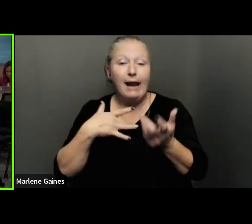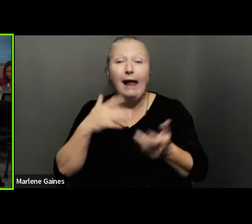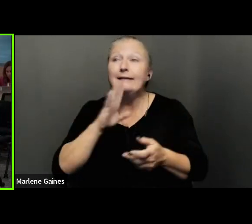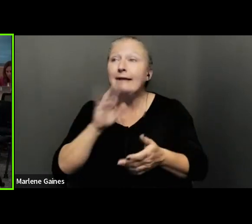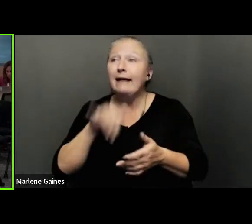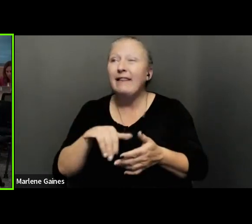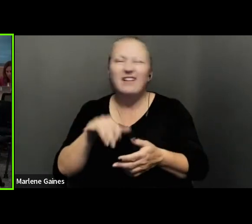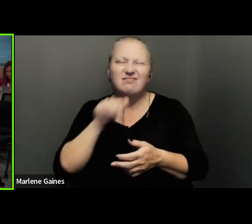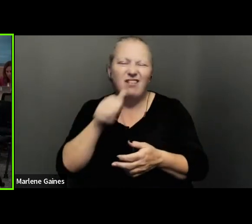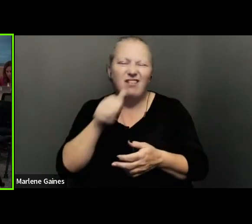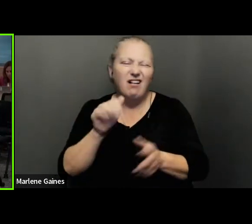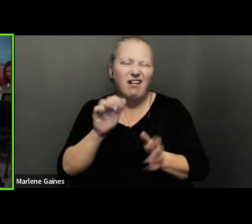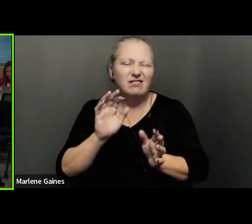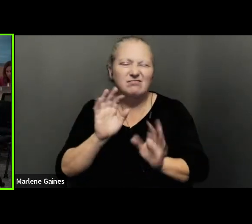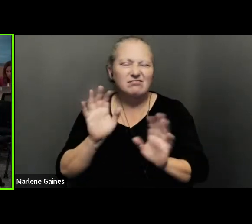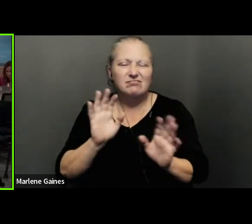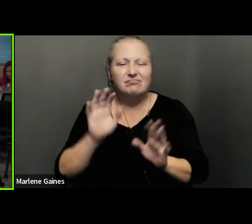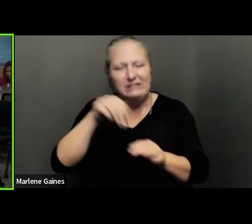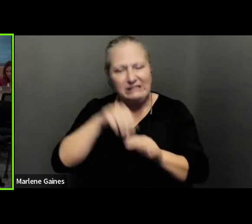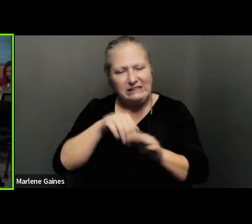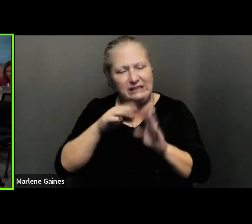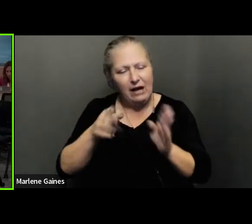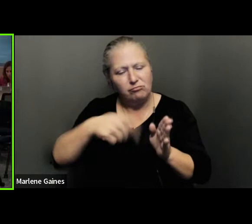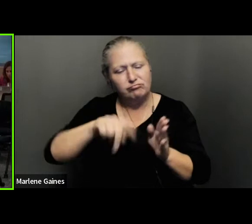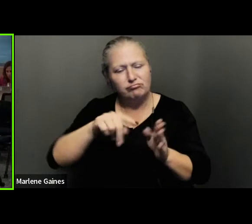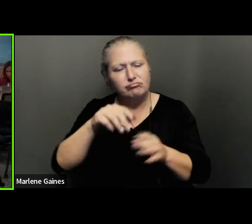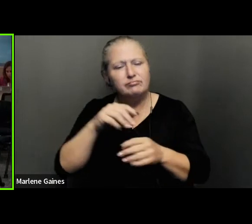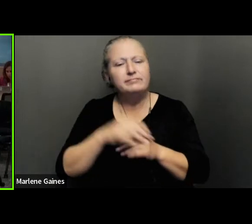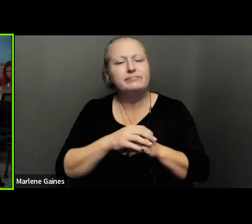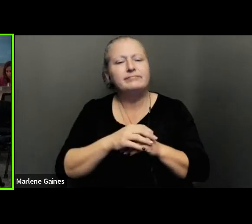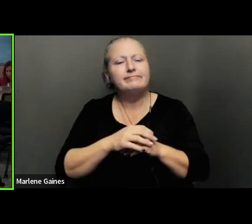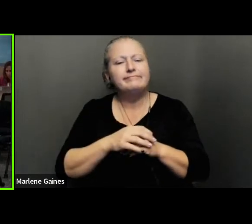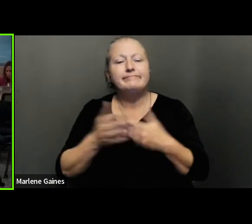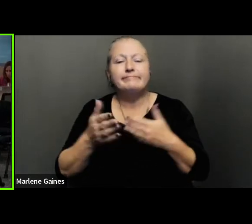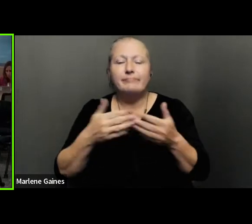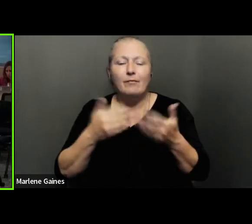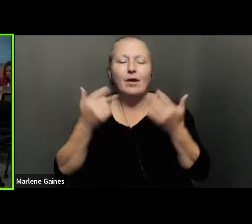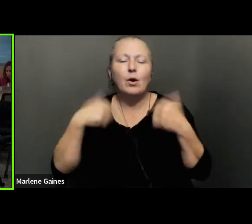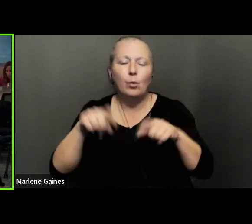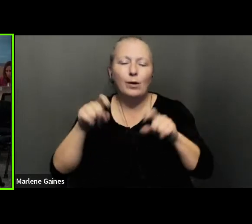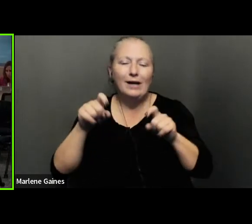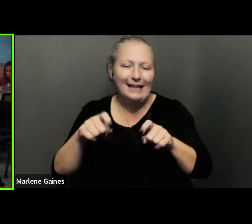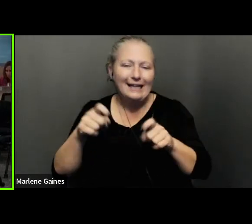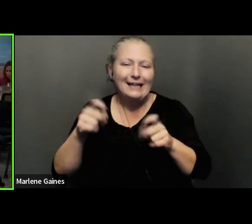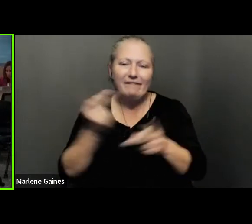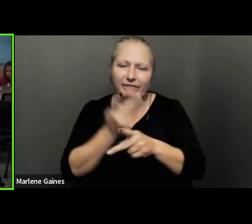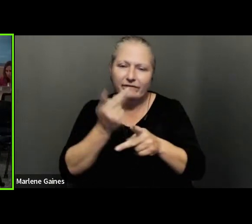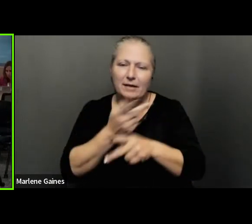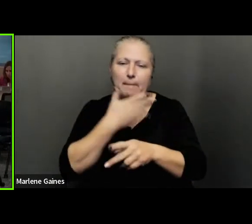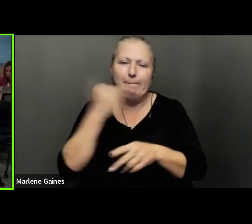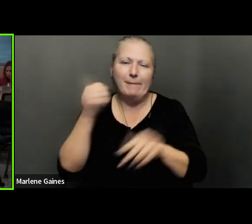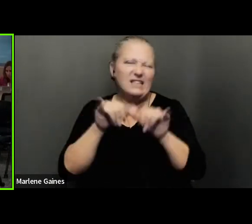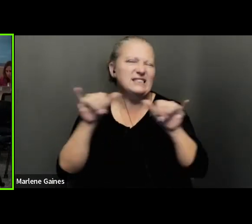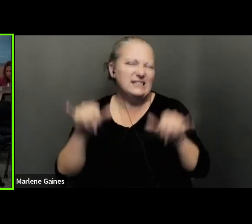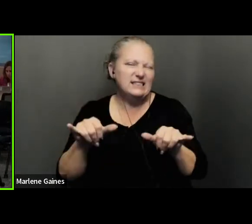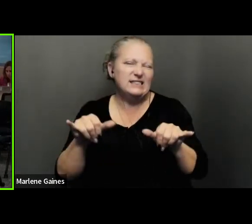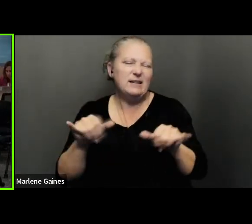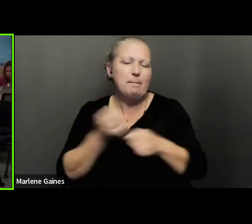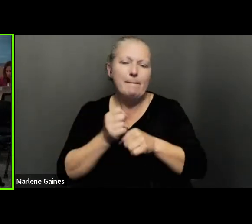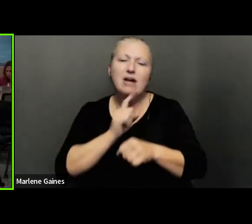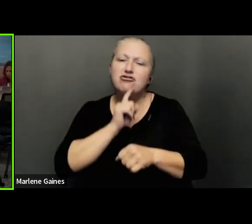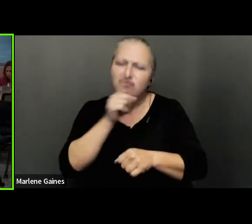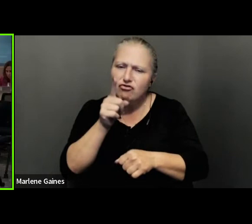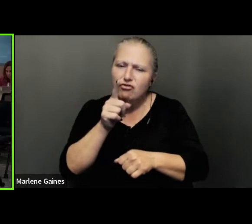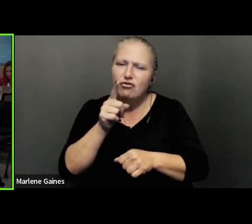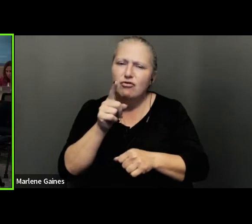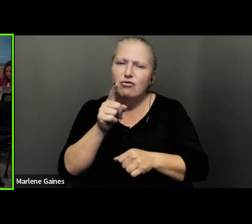just isn't. But y'all, we need to figure out a better system to make sure that we're getting this and